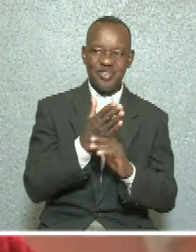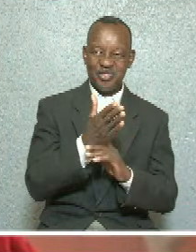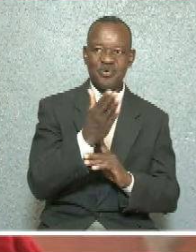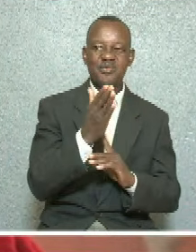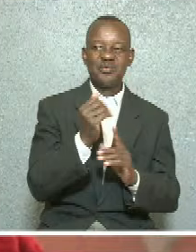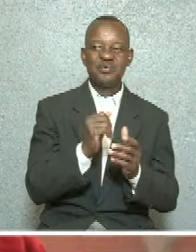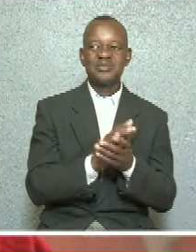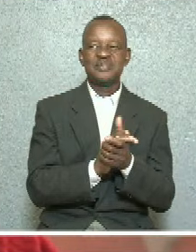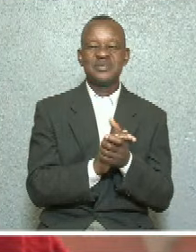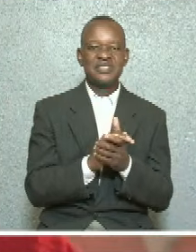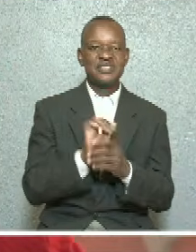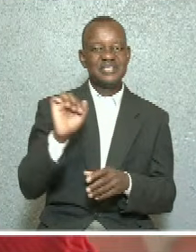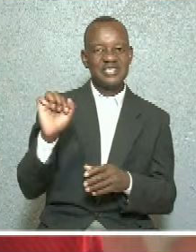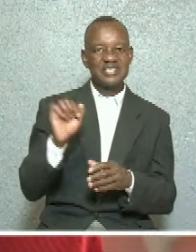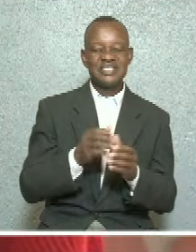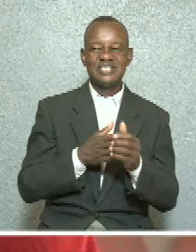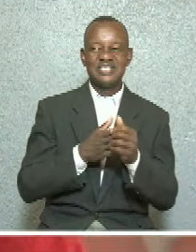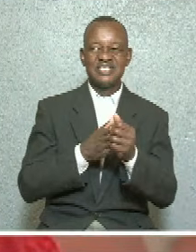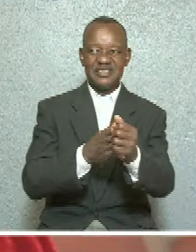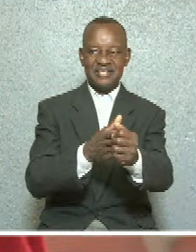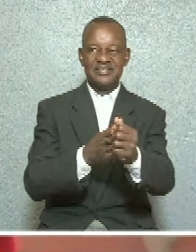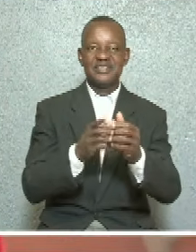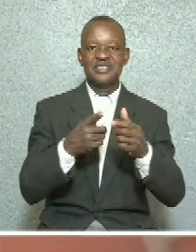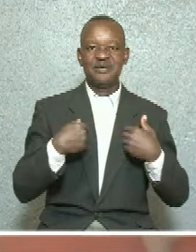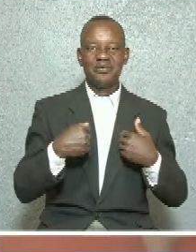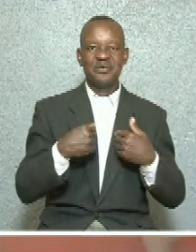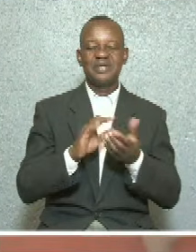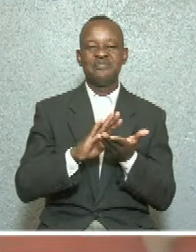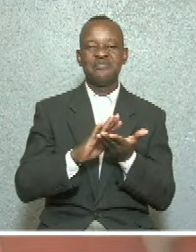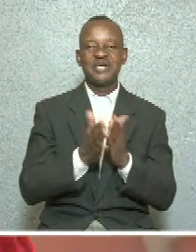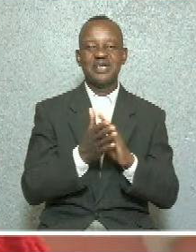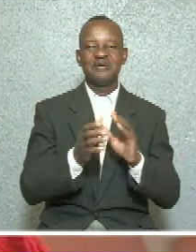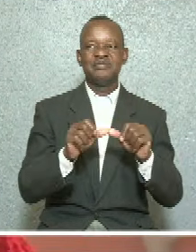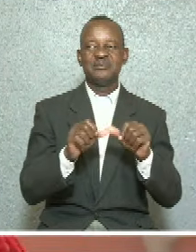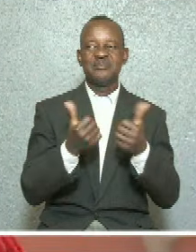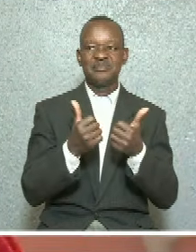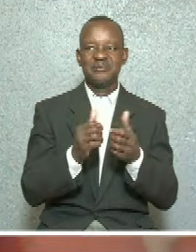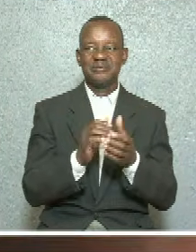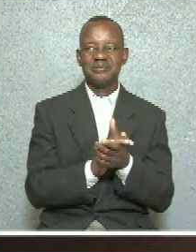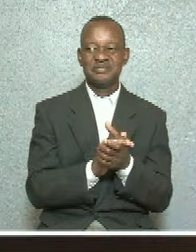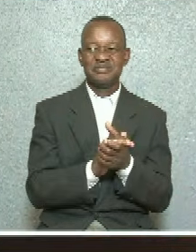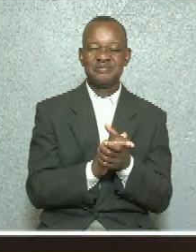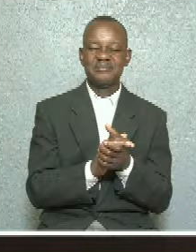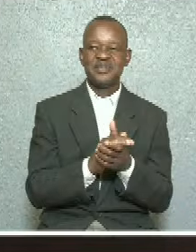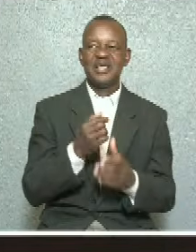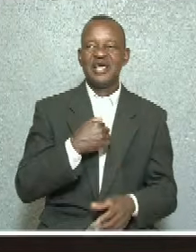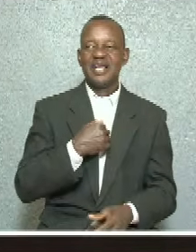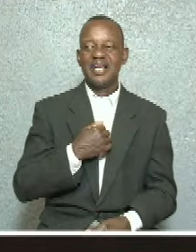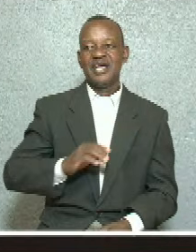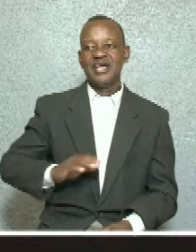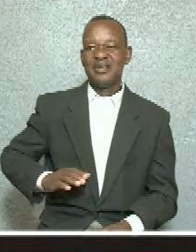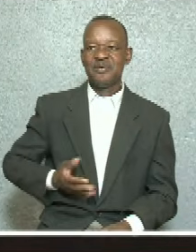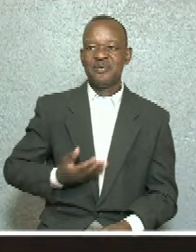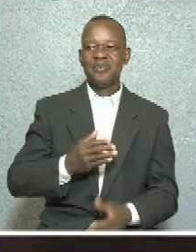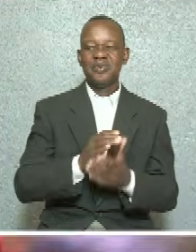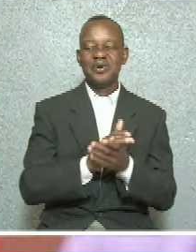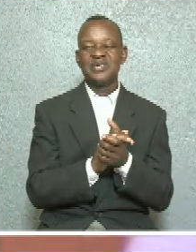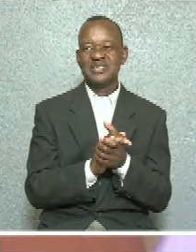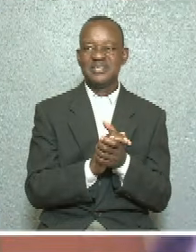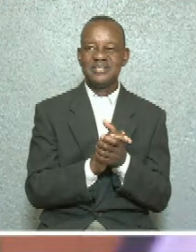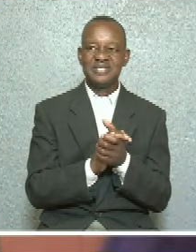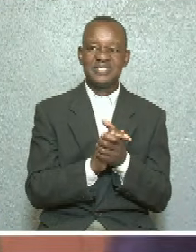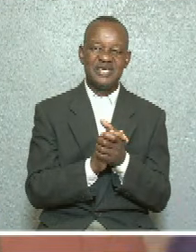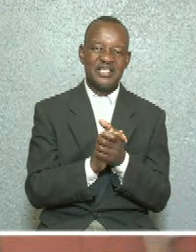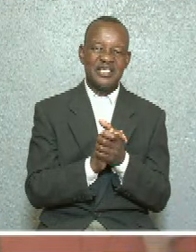And maybe before I even share my story, I just wanted to know what led you to start pay and what does pay mean to you? If you can please share